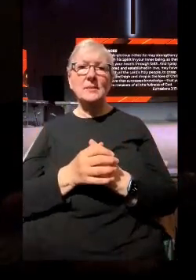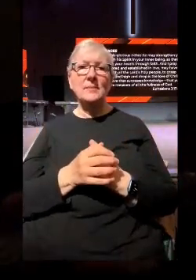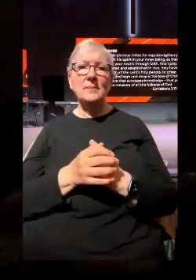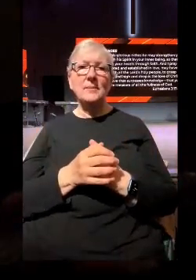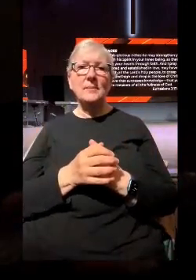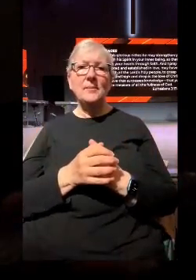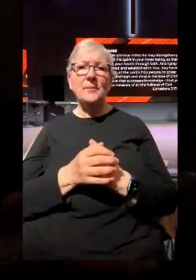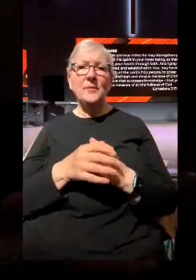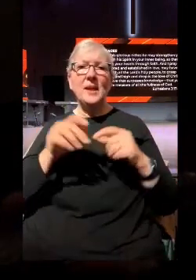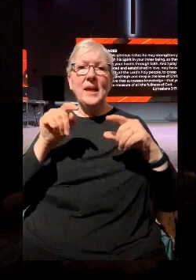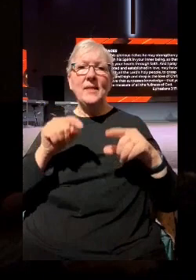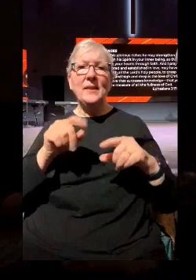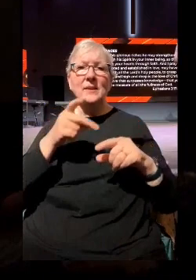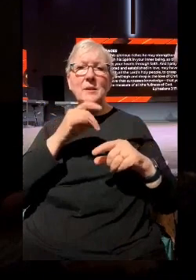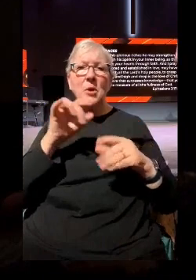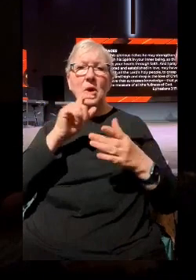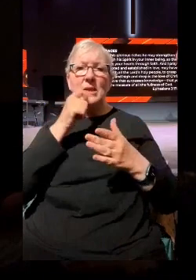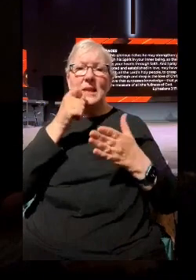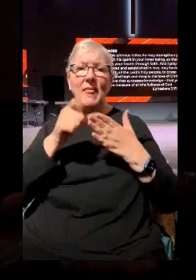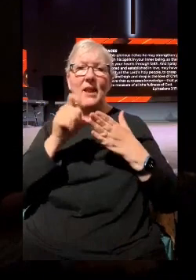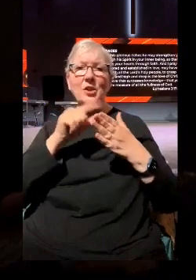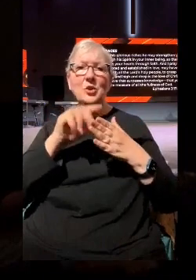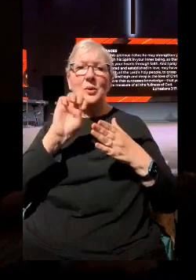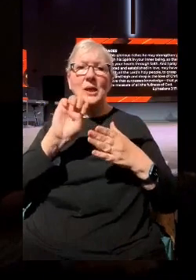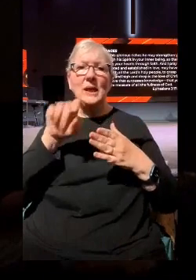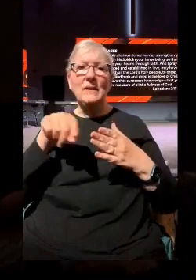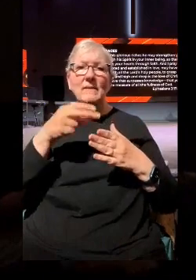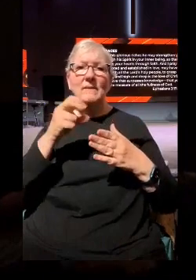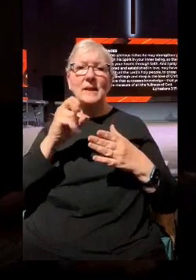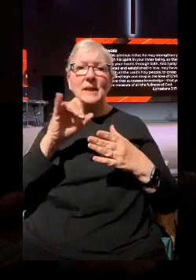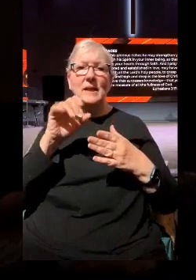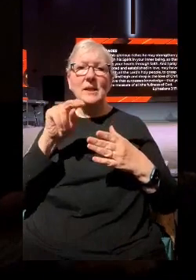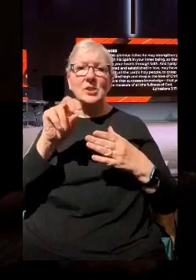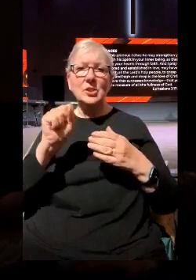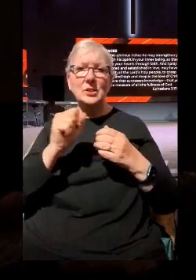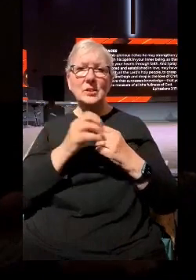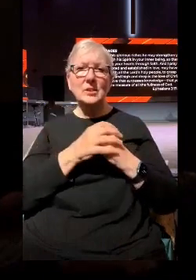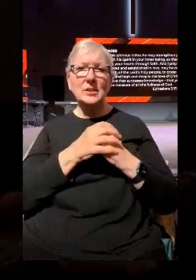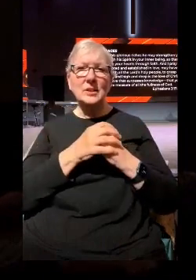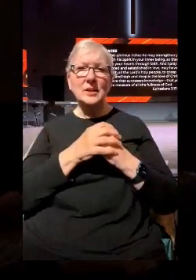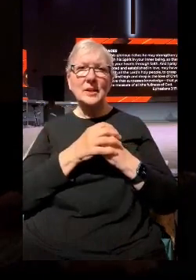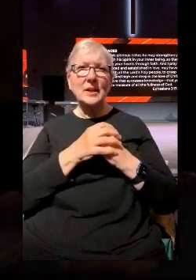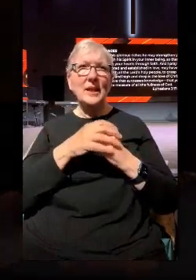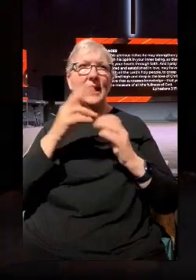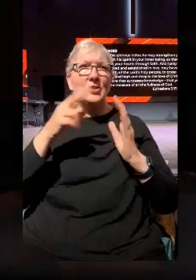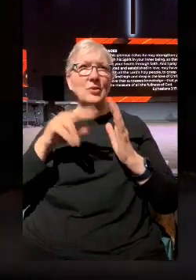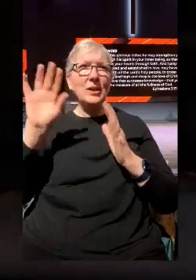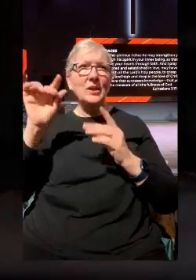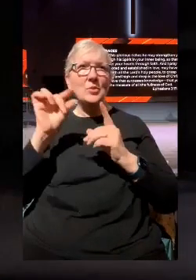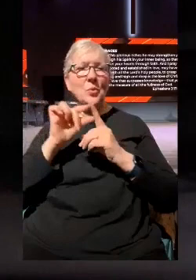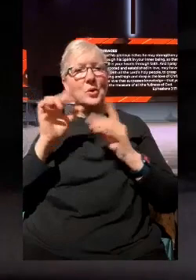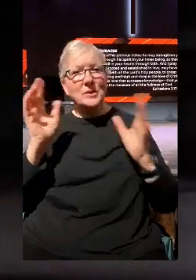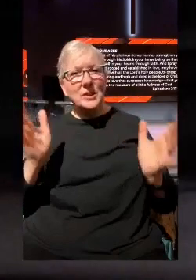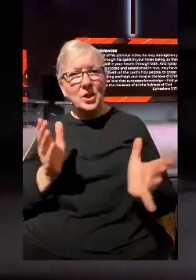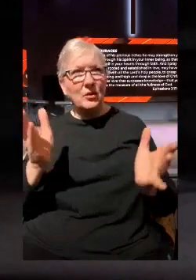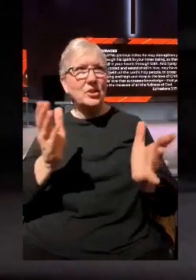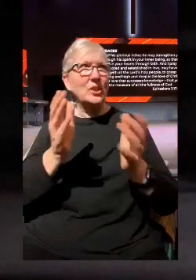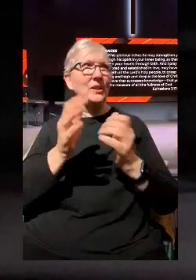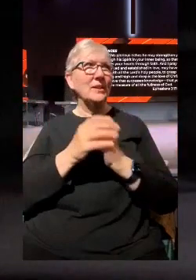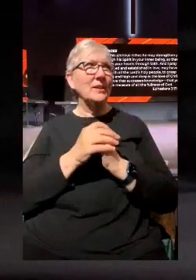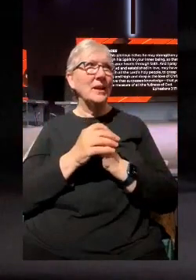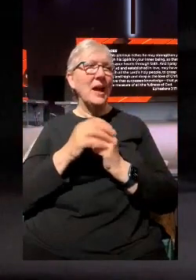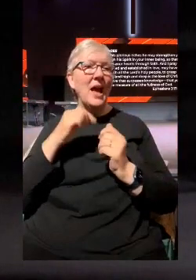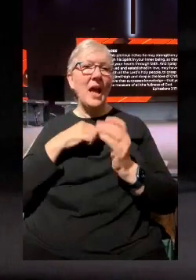This is Paul's letter to the Ephesians, Church of the Ephesians in Ephesus. Let's read his words. They're so encouraging. I pray that